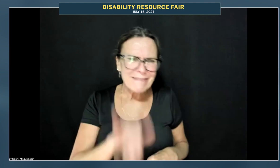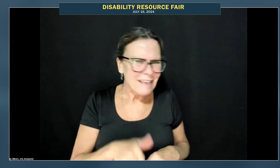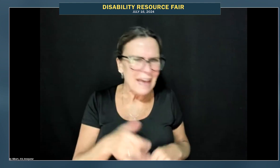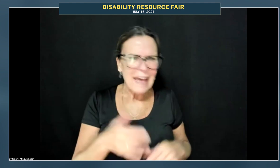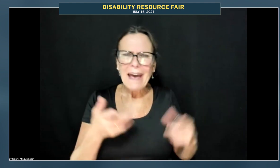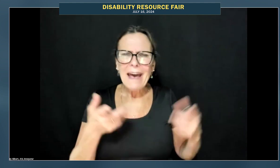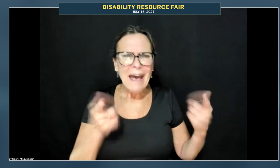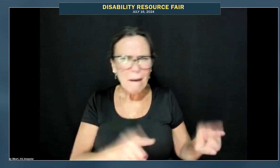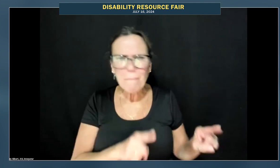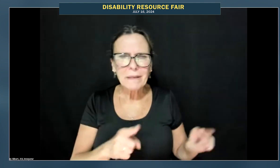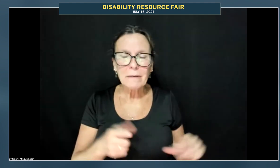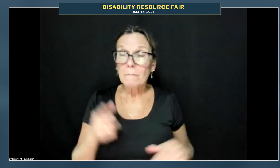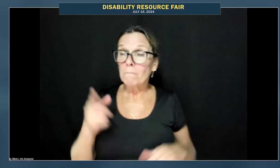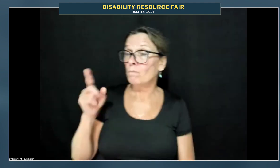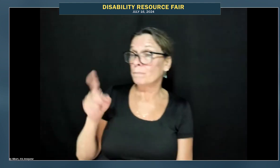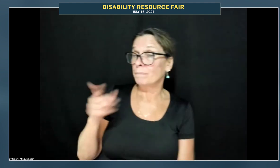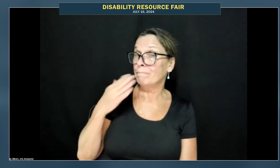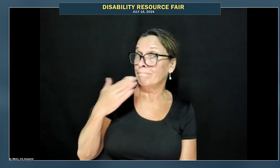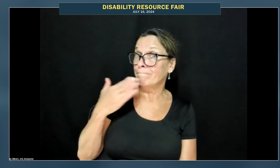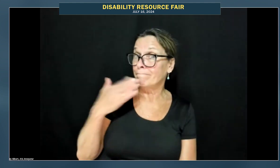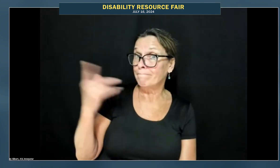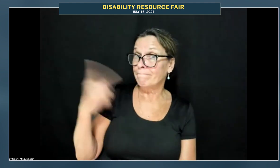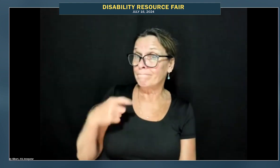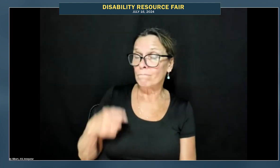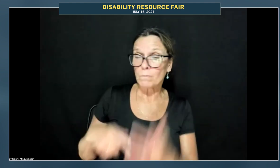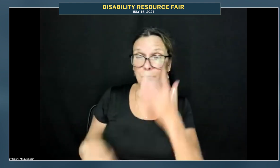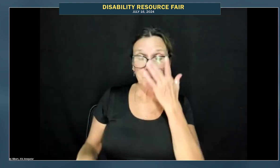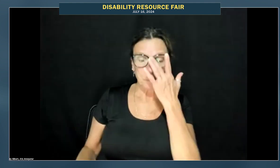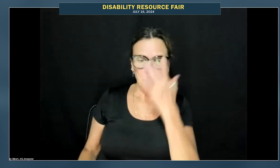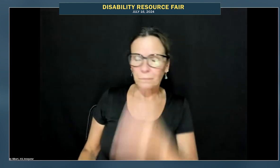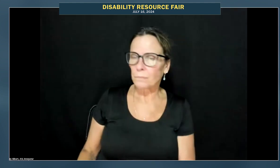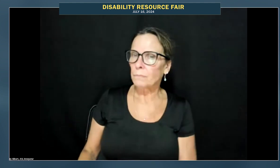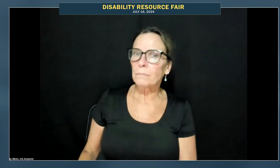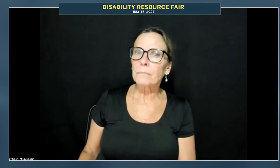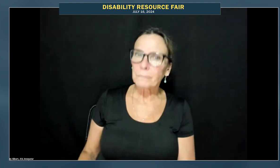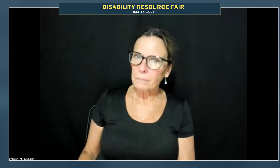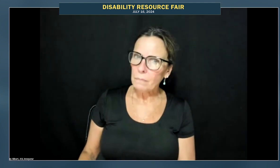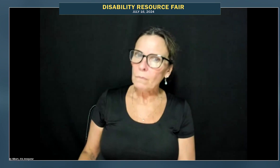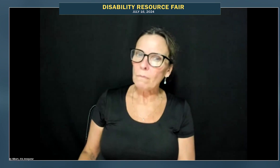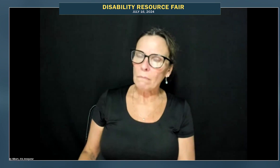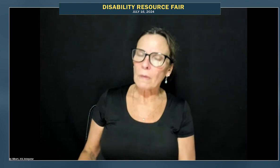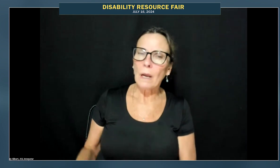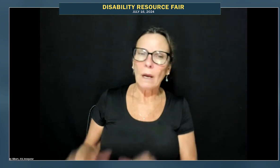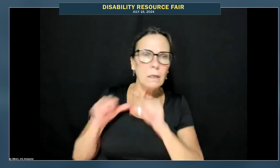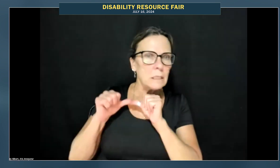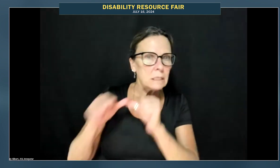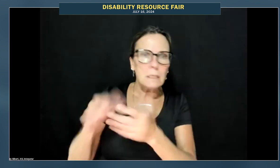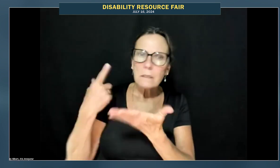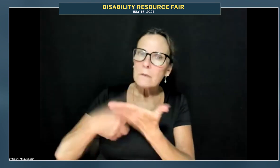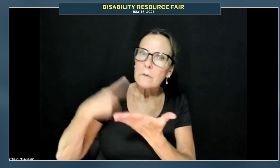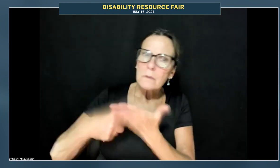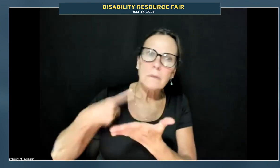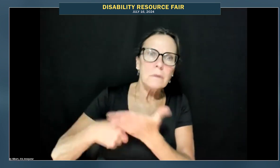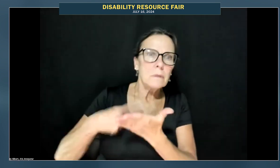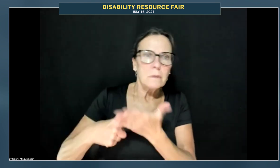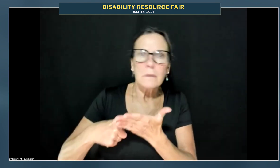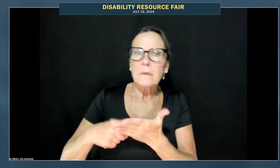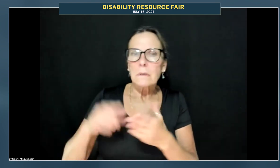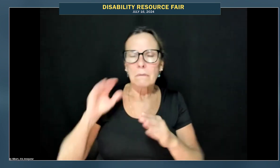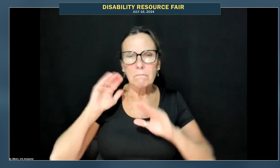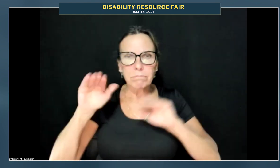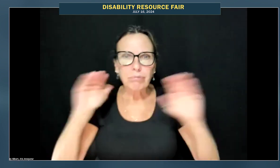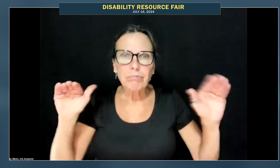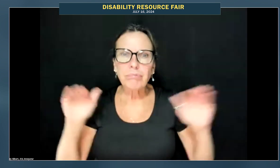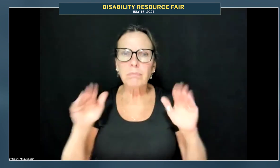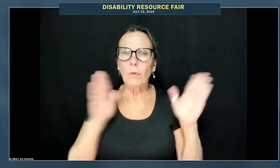question. I think just continuing to bring the topic up with planning